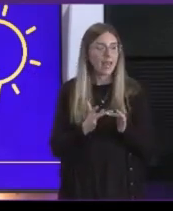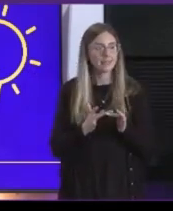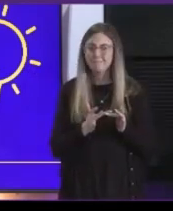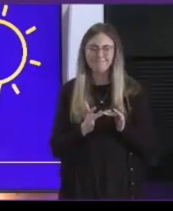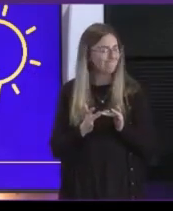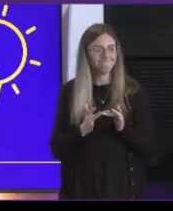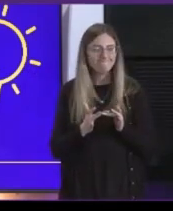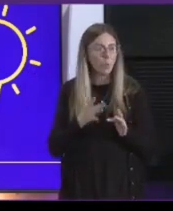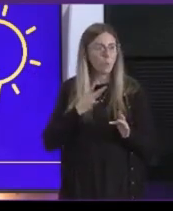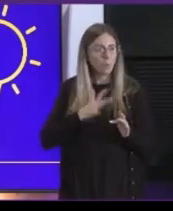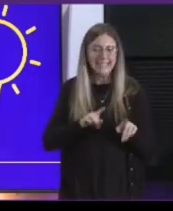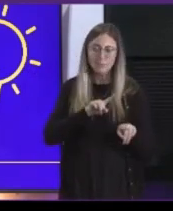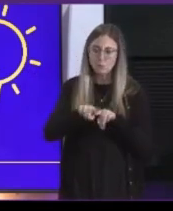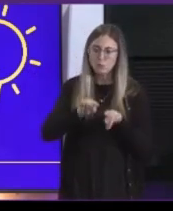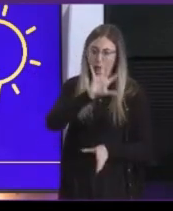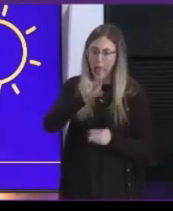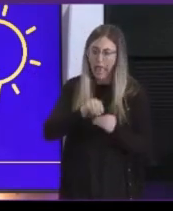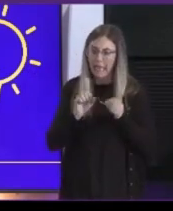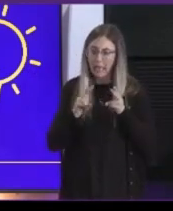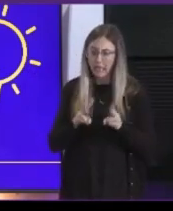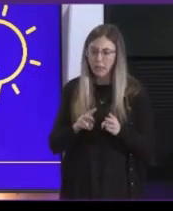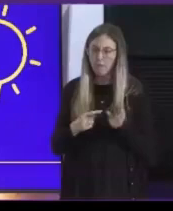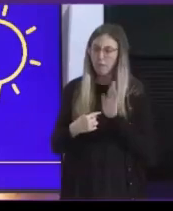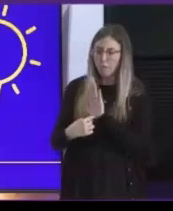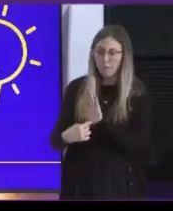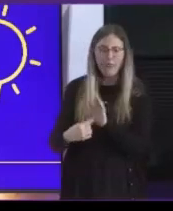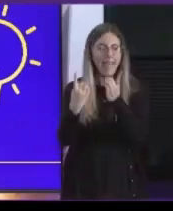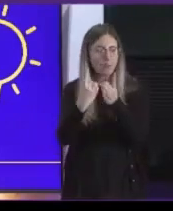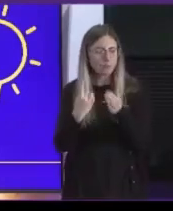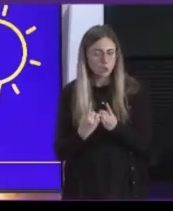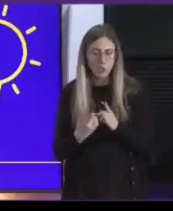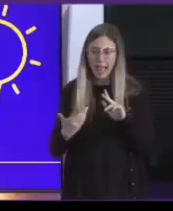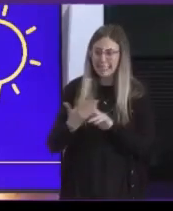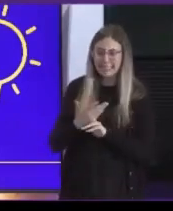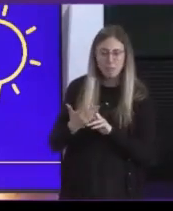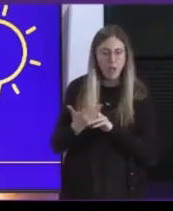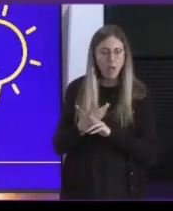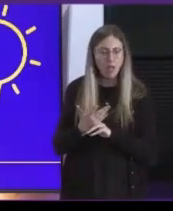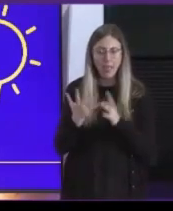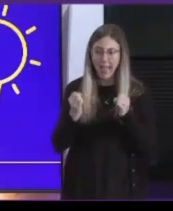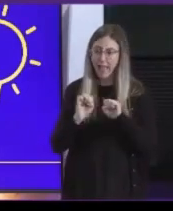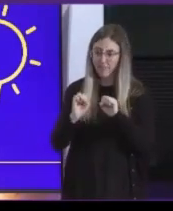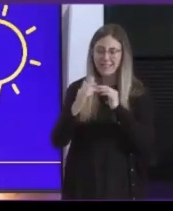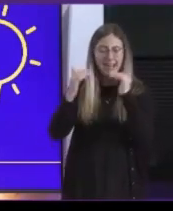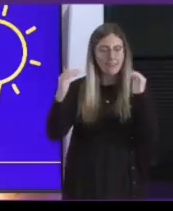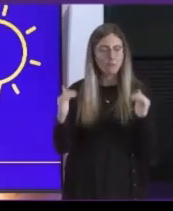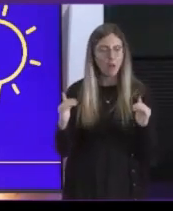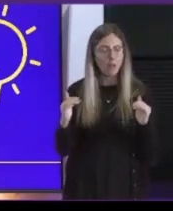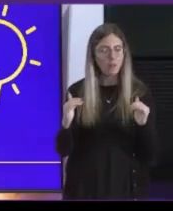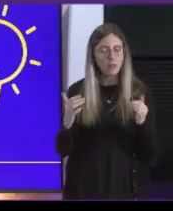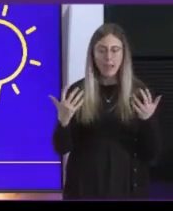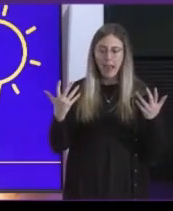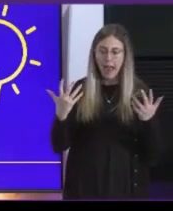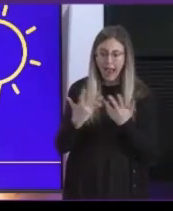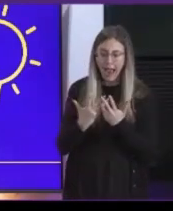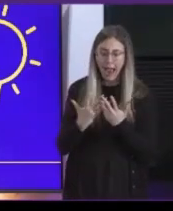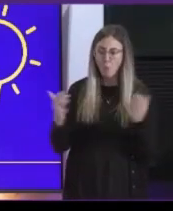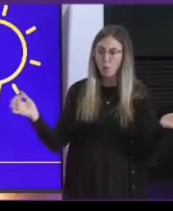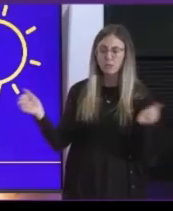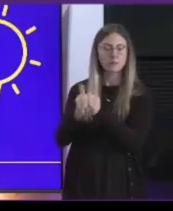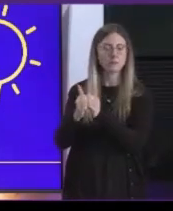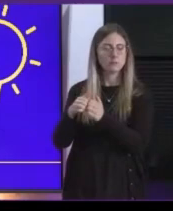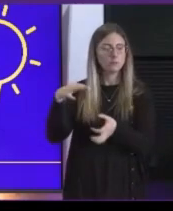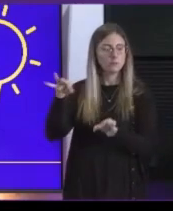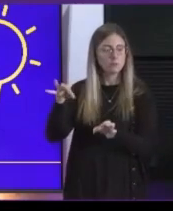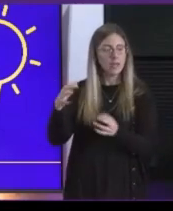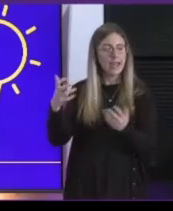with some kind of way of saying, here's a product, it's accessible, it meets this level, and here's how it was quantified, and here's